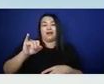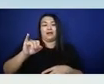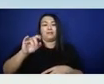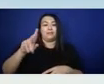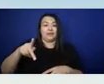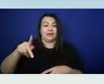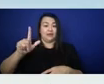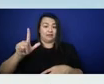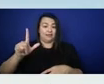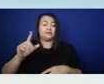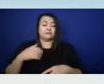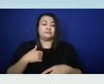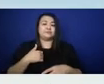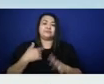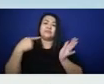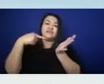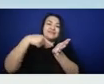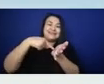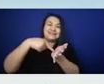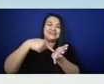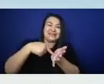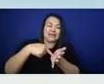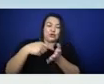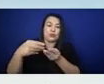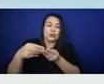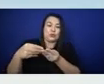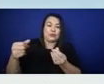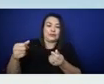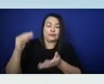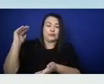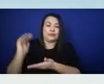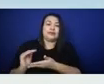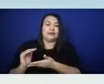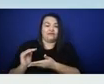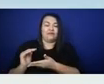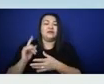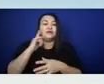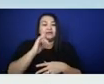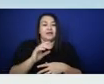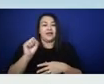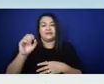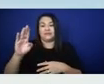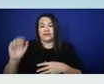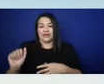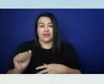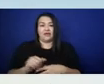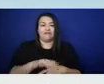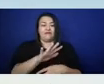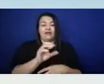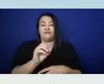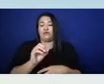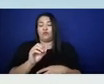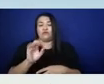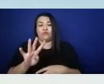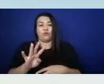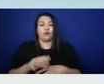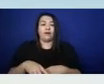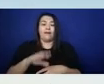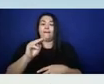here and of course in the media and locally. There are economic injury disaster loans, we call those